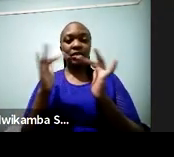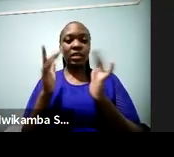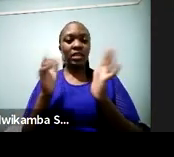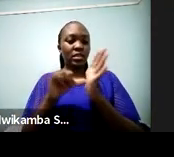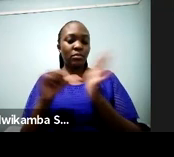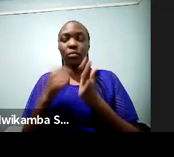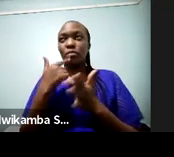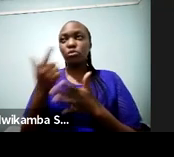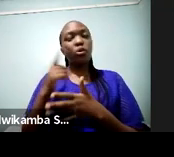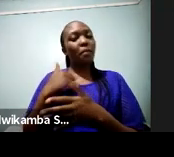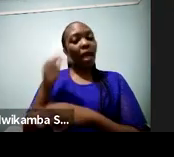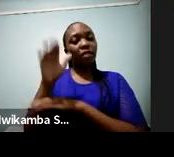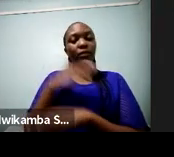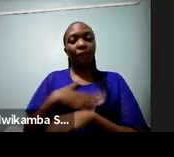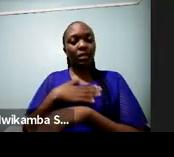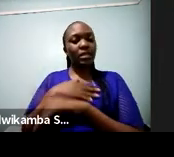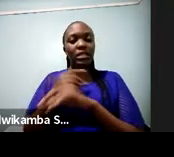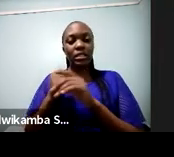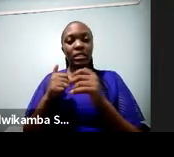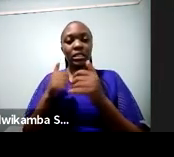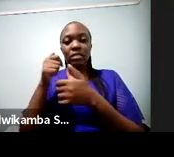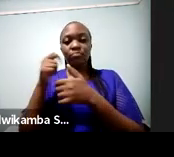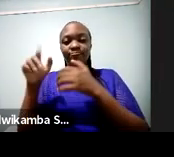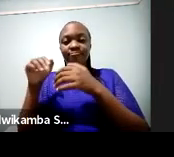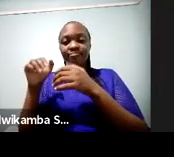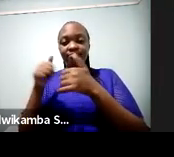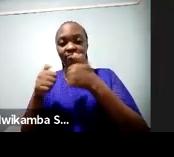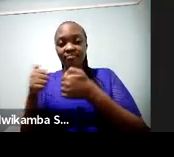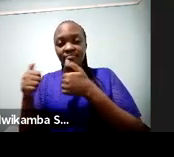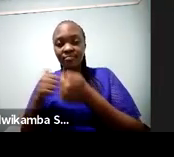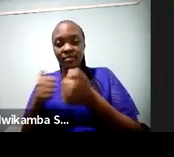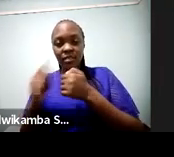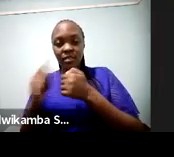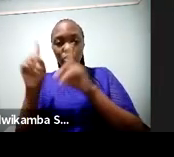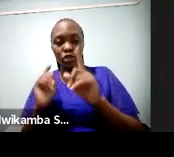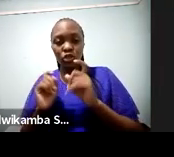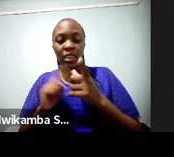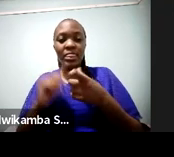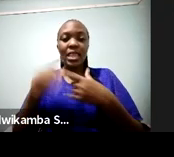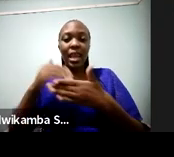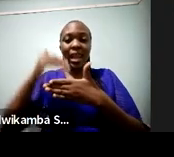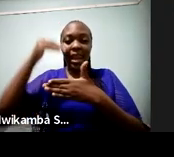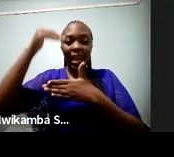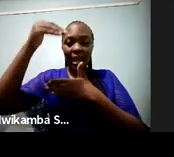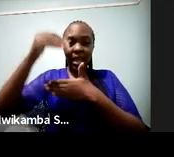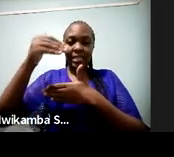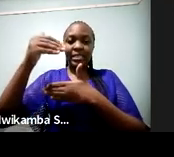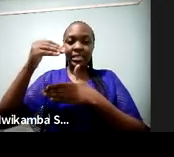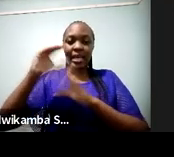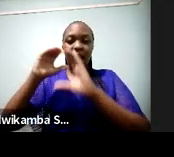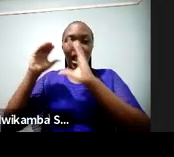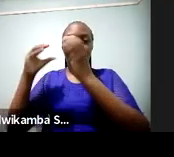then we'll pick the remaining presentation from where we'll have left, and